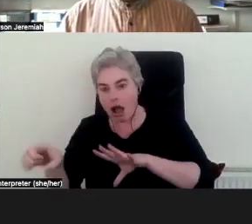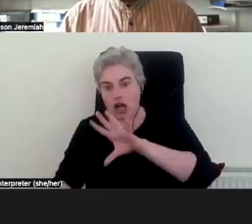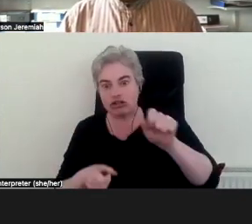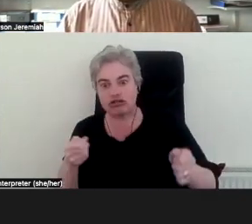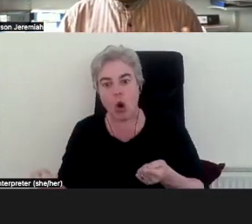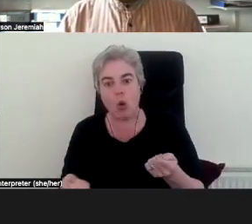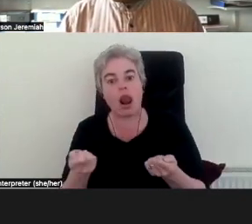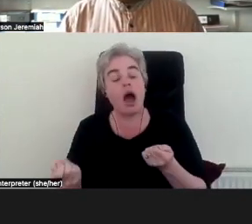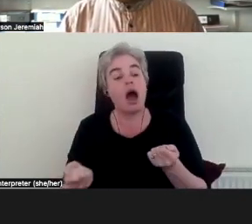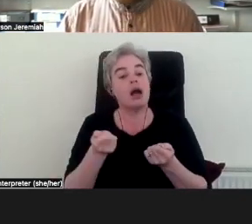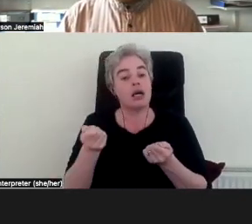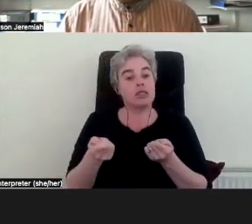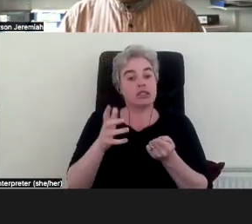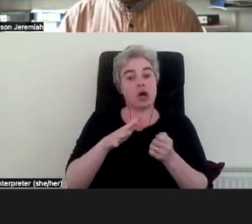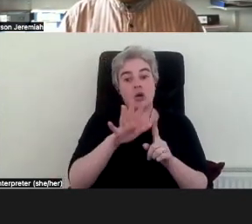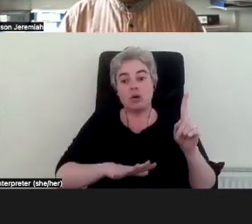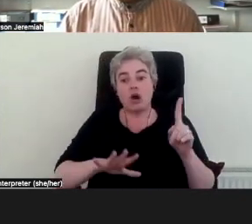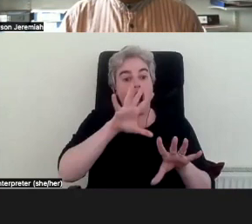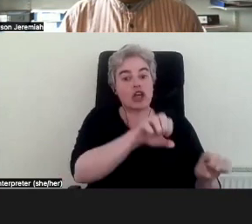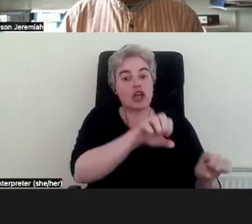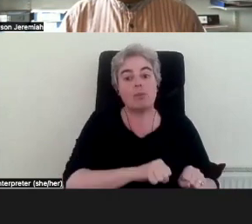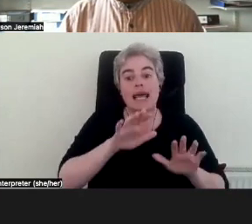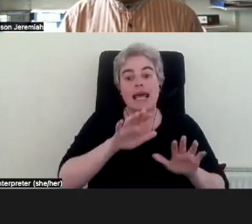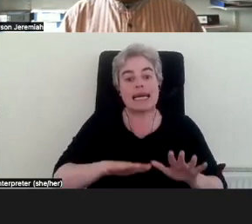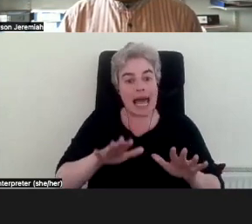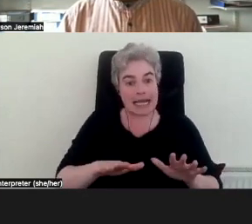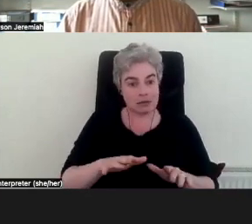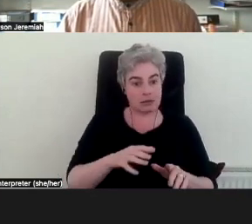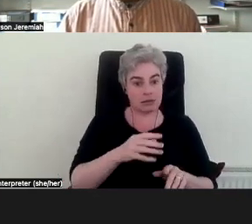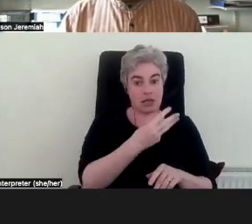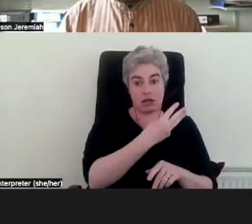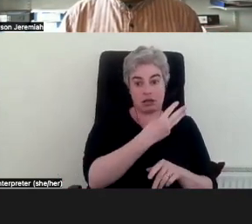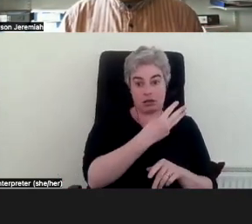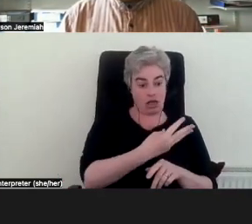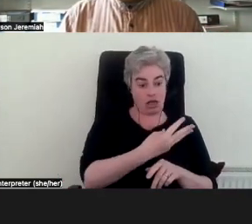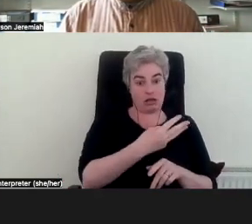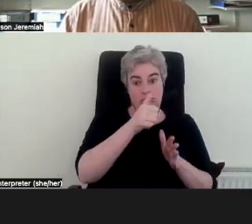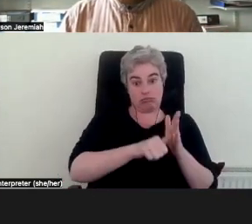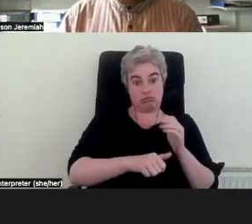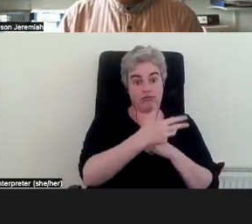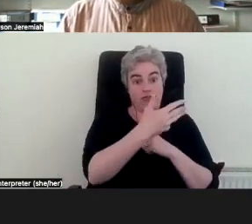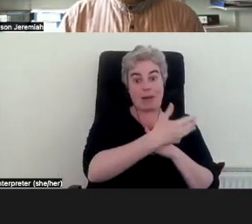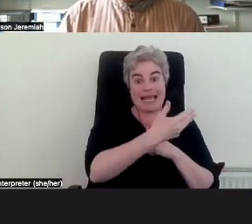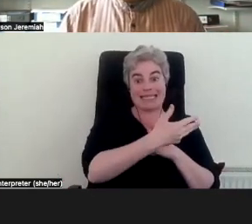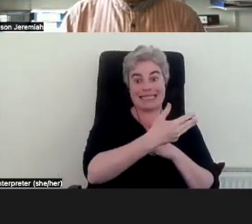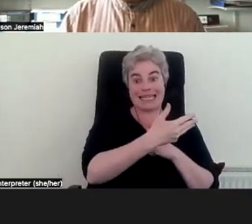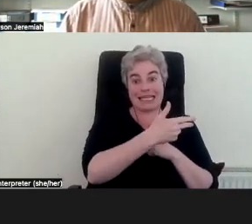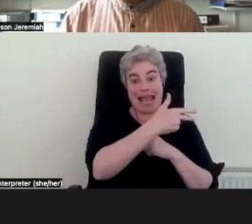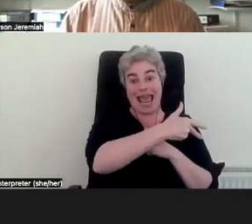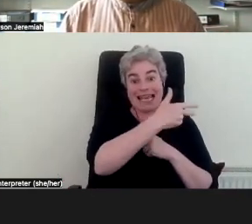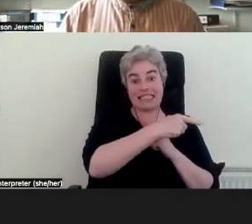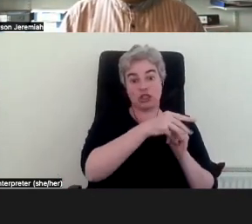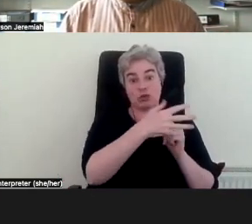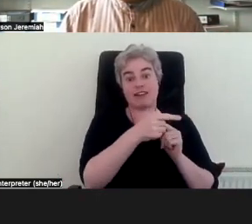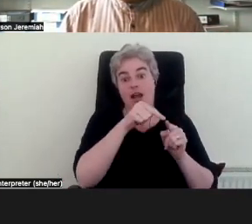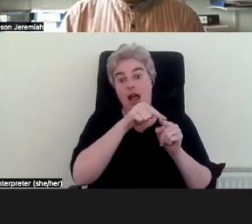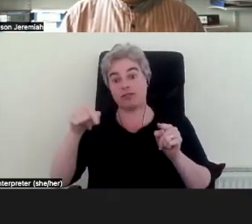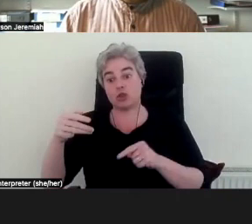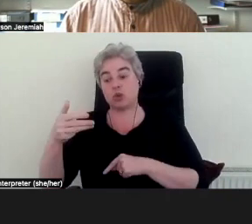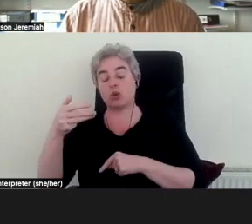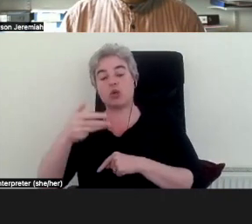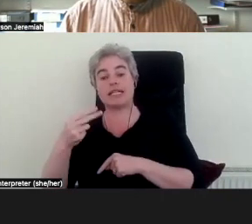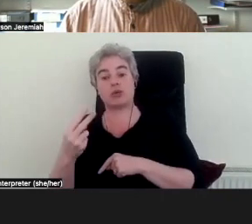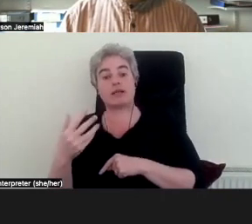went from 35% to 85% between 1825 and